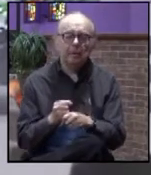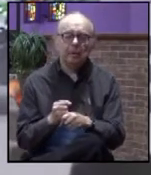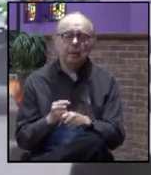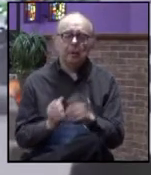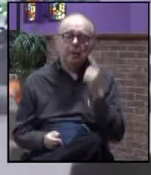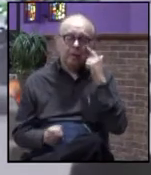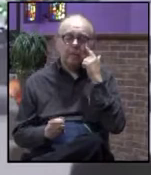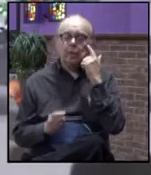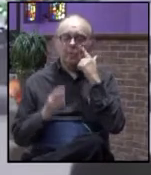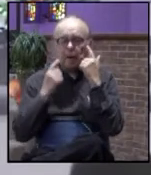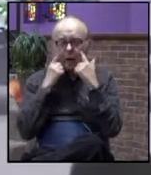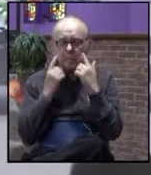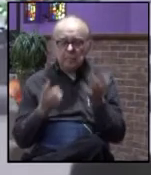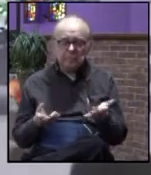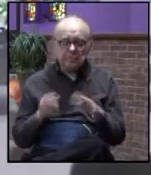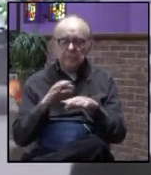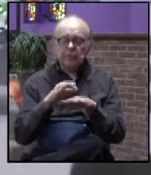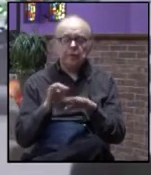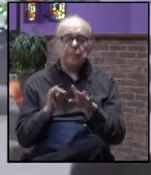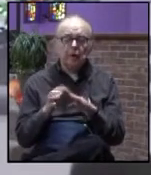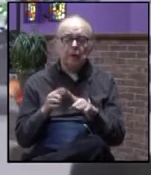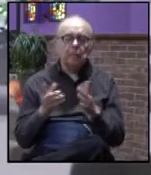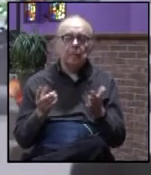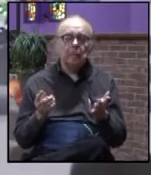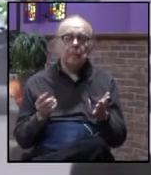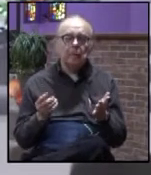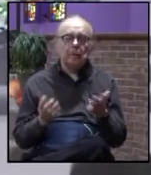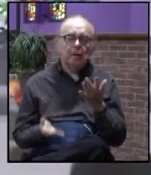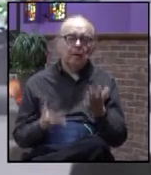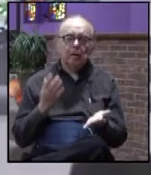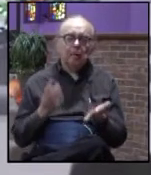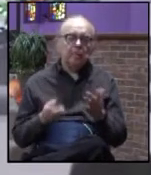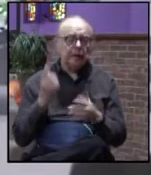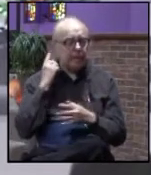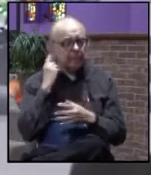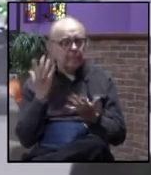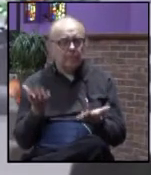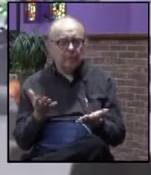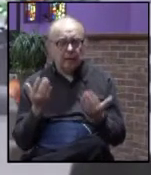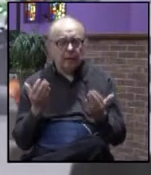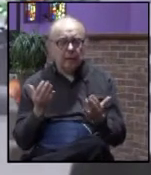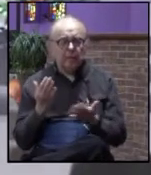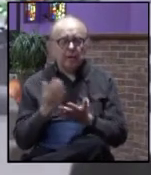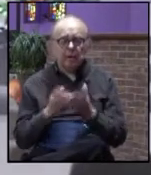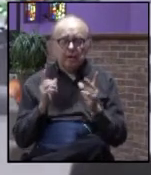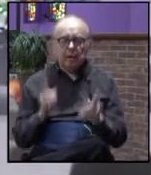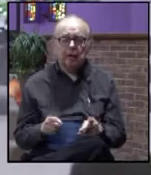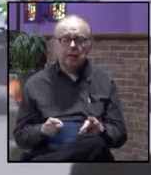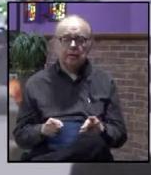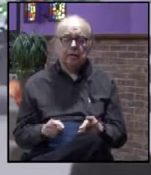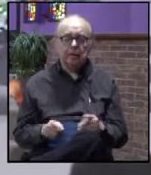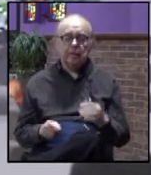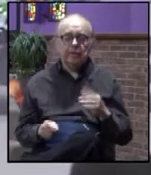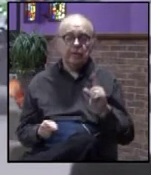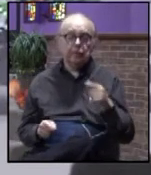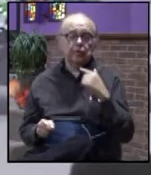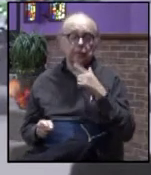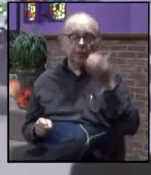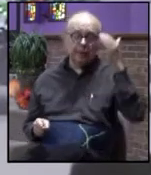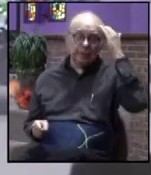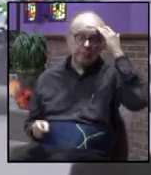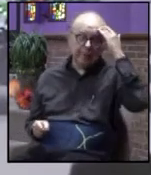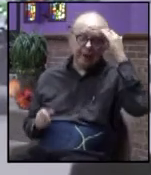eye, you may be the toe. You may be the ear, and hopefully some of y'all are the brains,